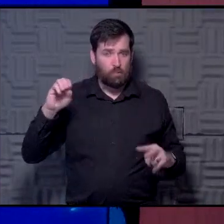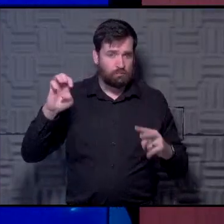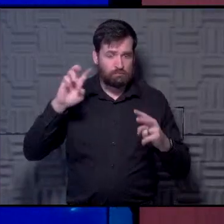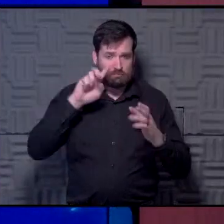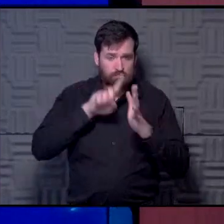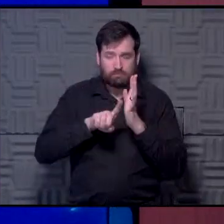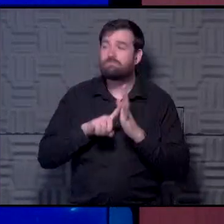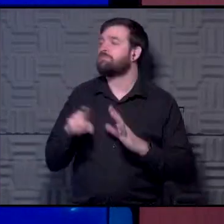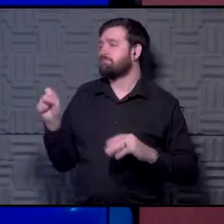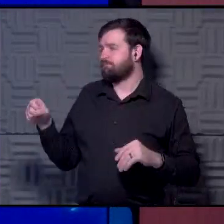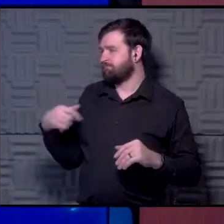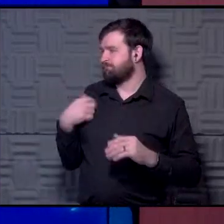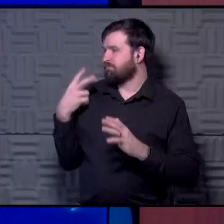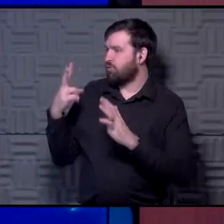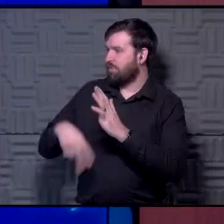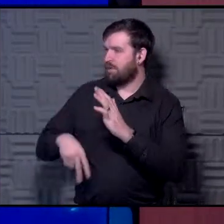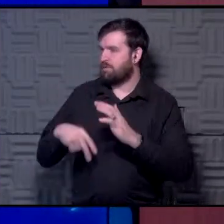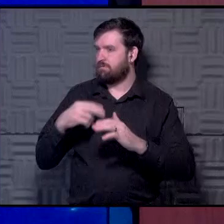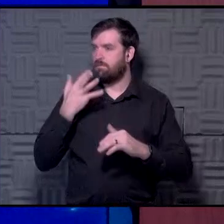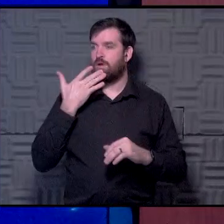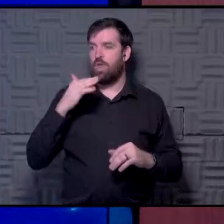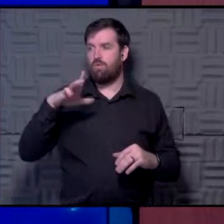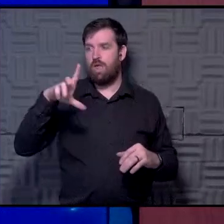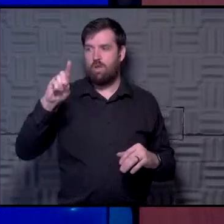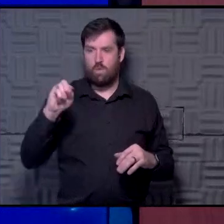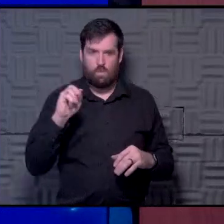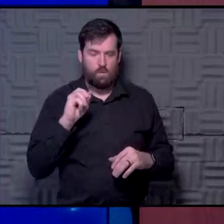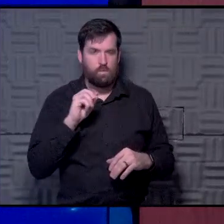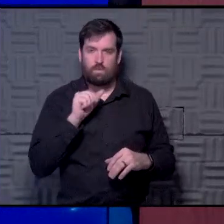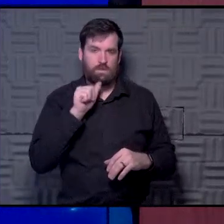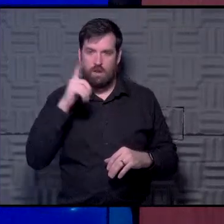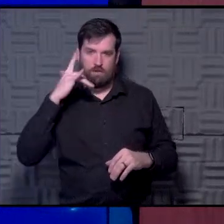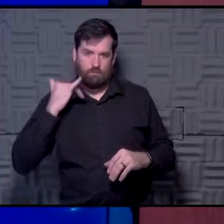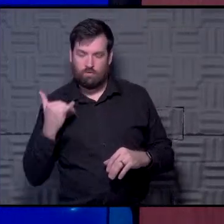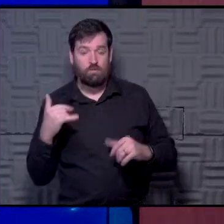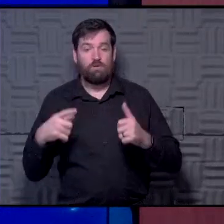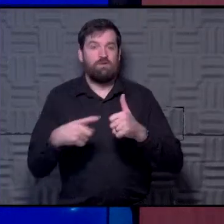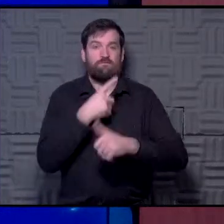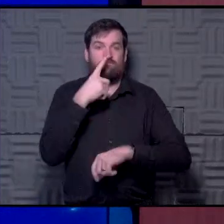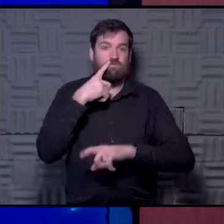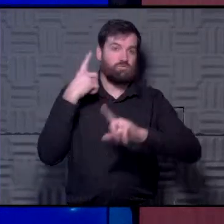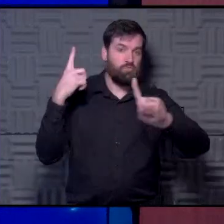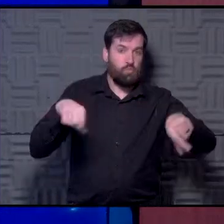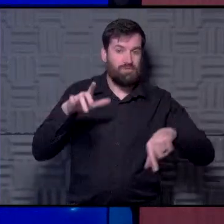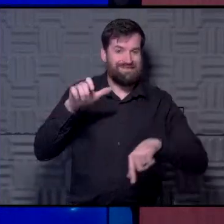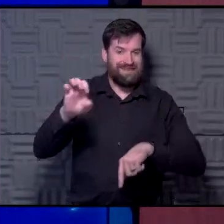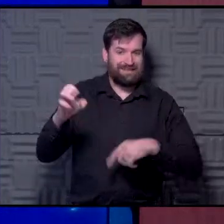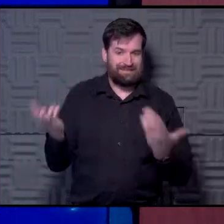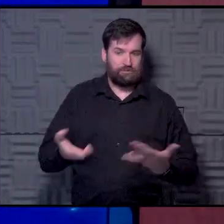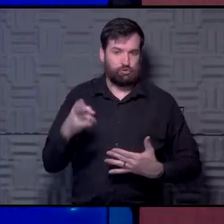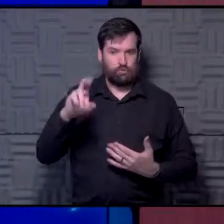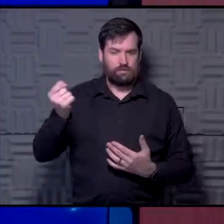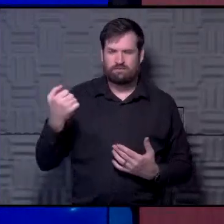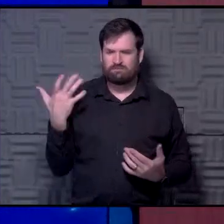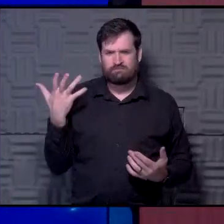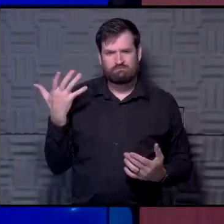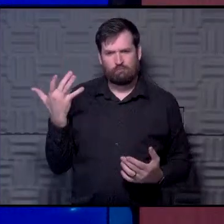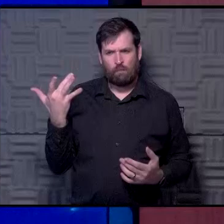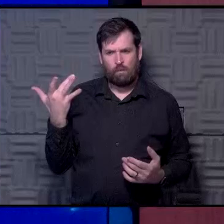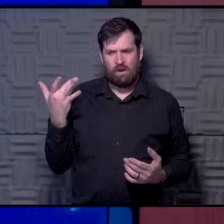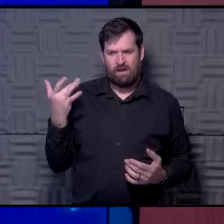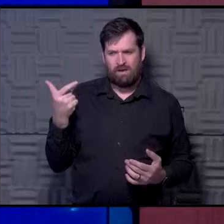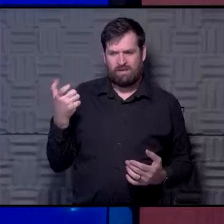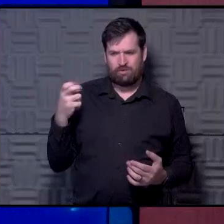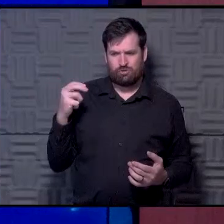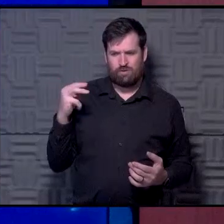it here? Yeah, the one I actually read was in Colorado, not California, and it was the first reported case in the United States. And I don't even know why they actually did